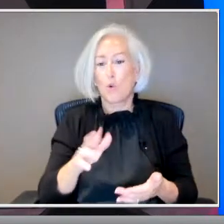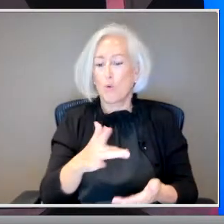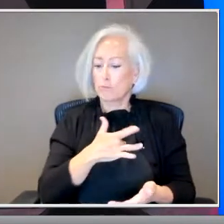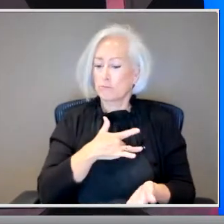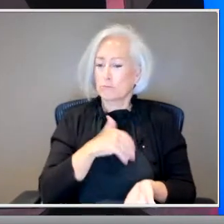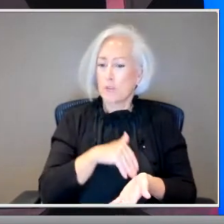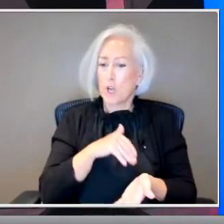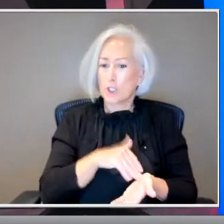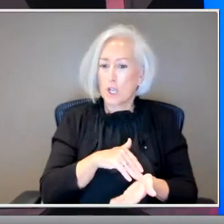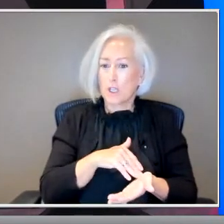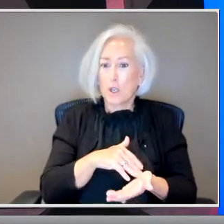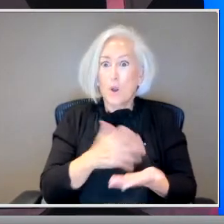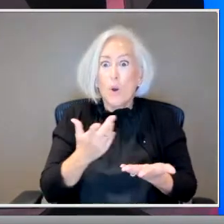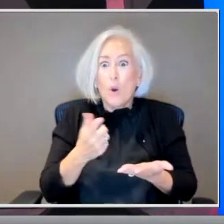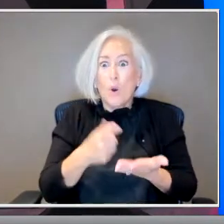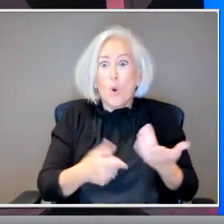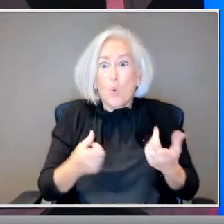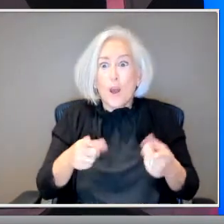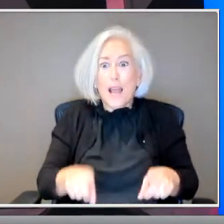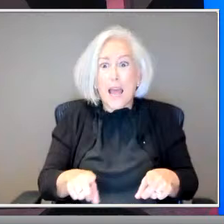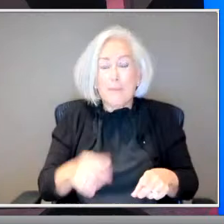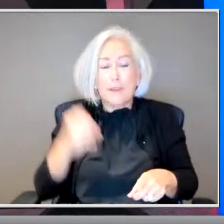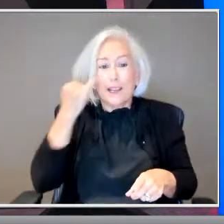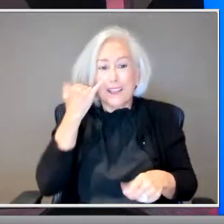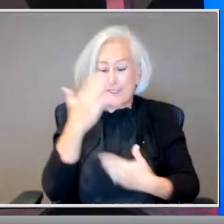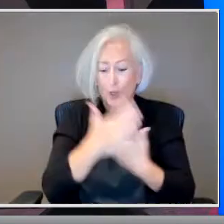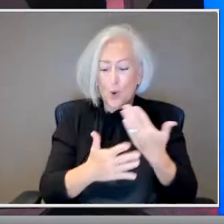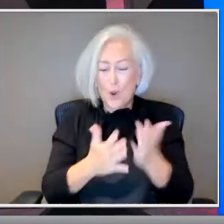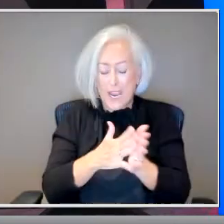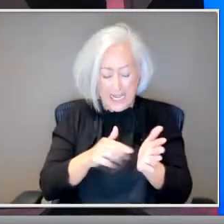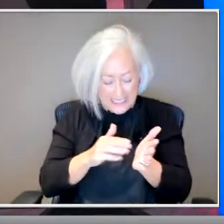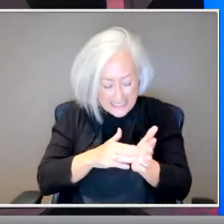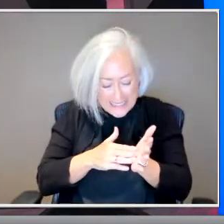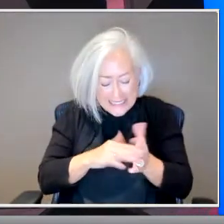got a cramp in your hand? Do you ever stress about that? That would be